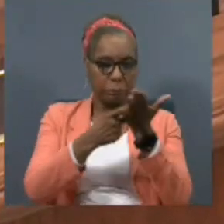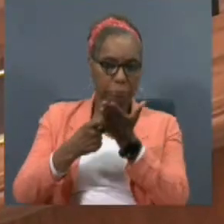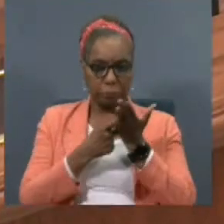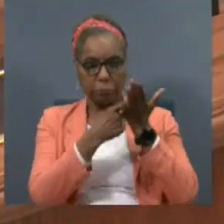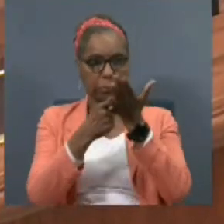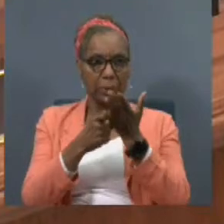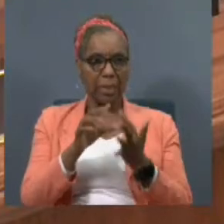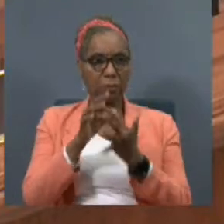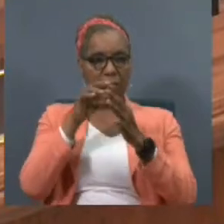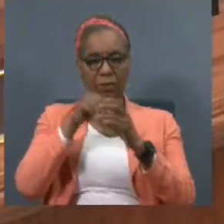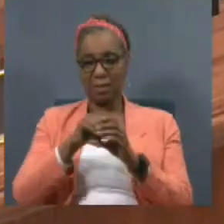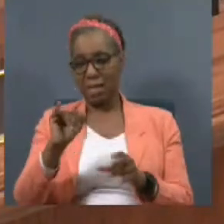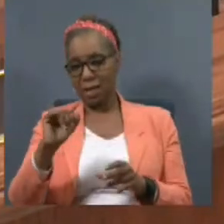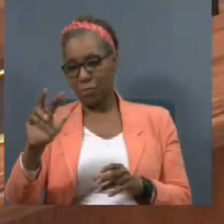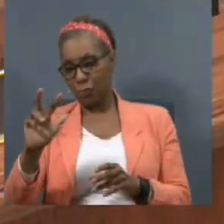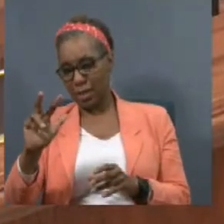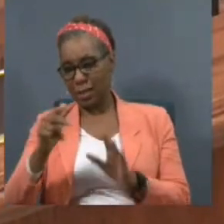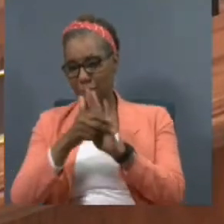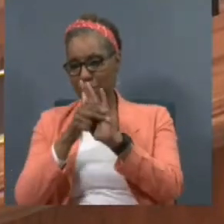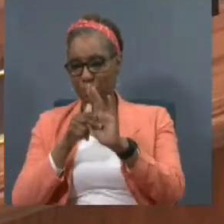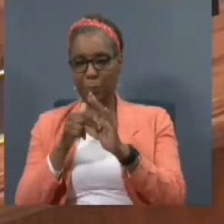especially in I-3